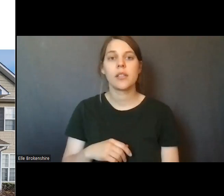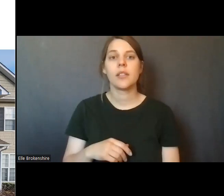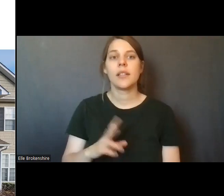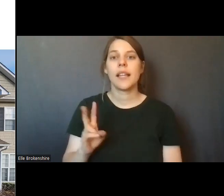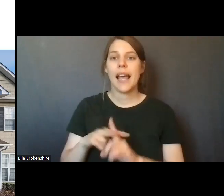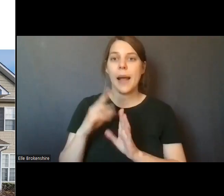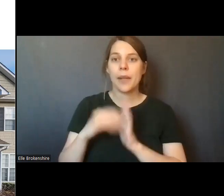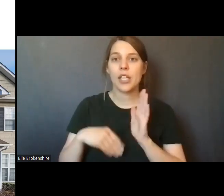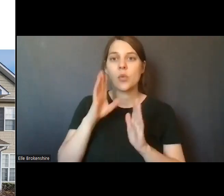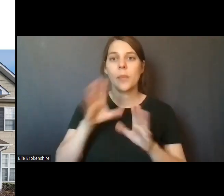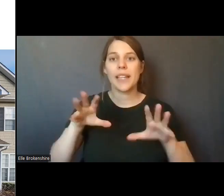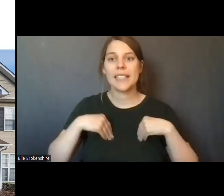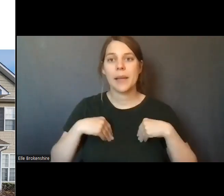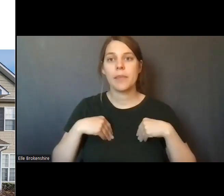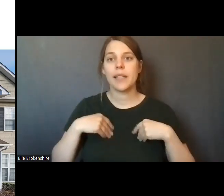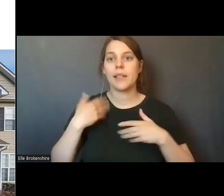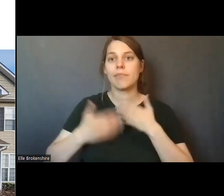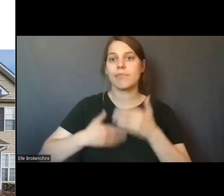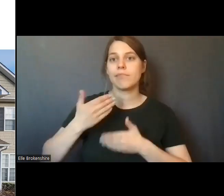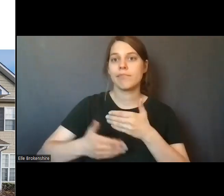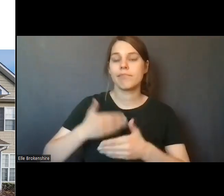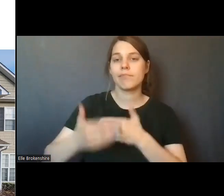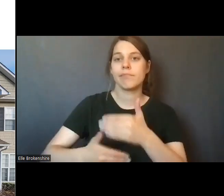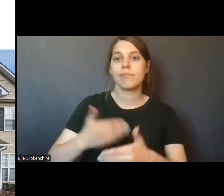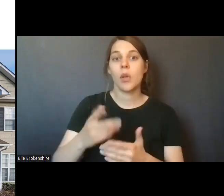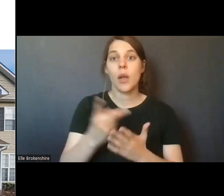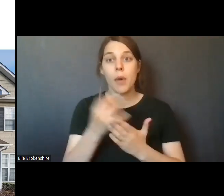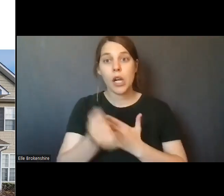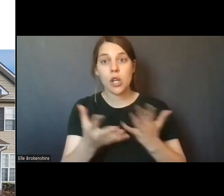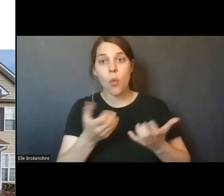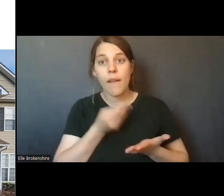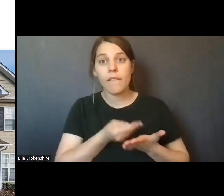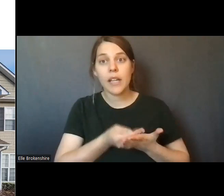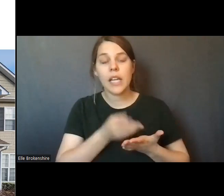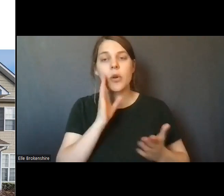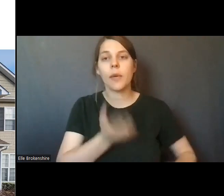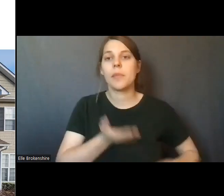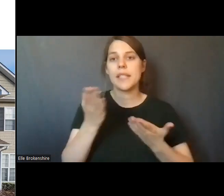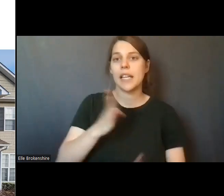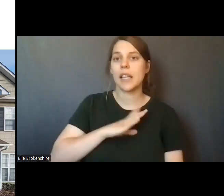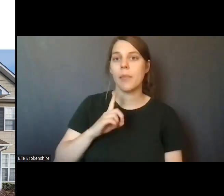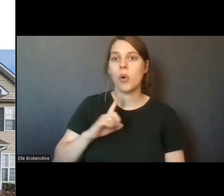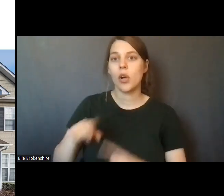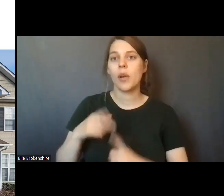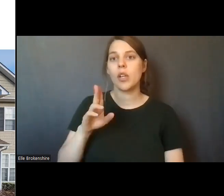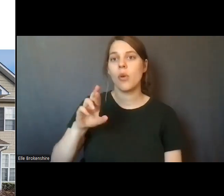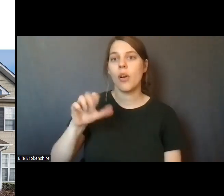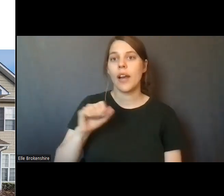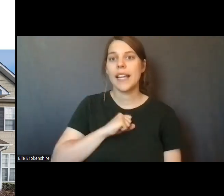Applications are going to be accepted on a rolling basis, and projects seeking funding will be presented to the board once URA staff completes